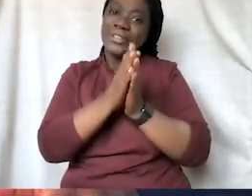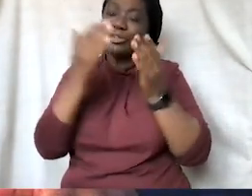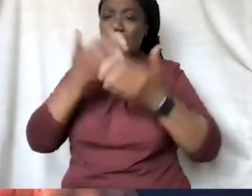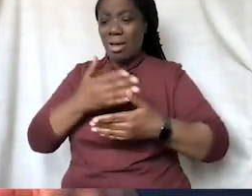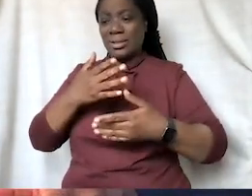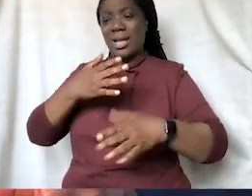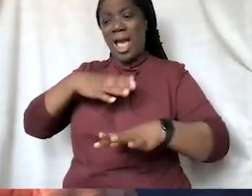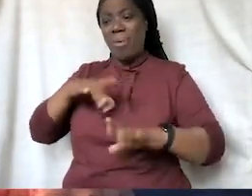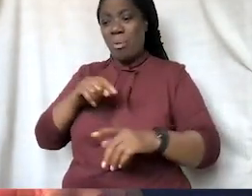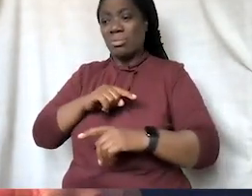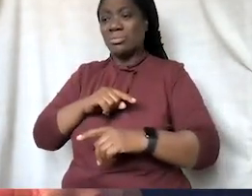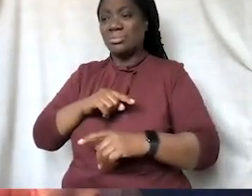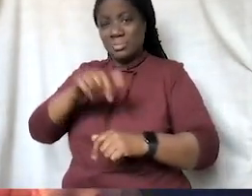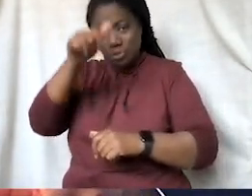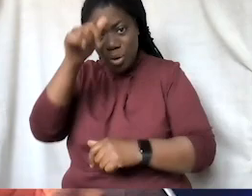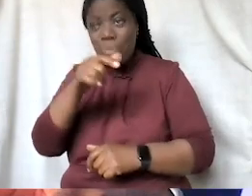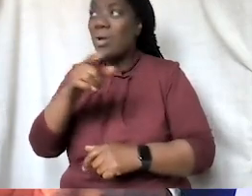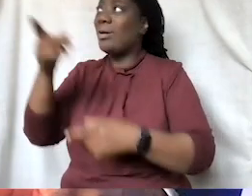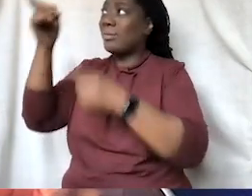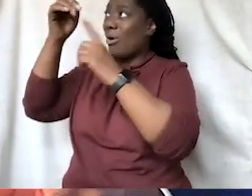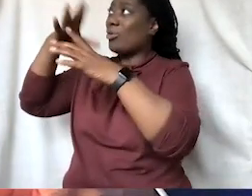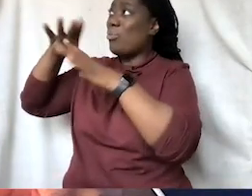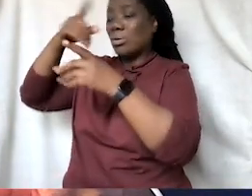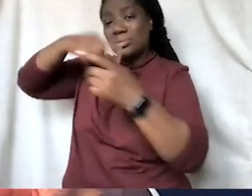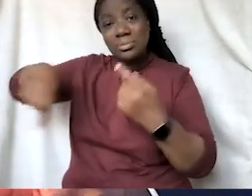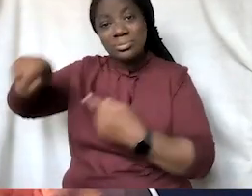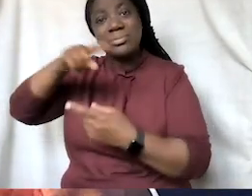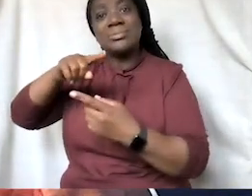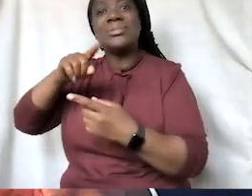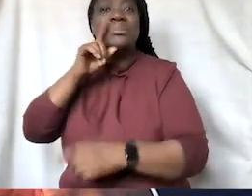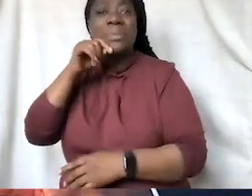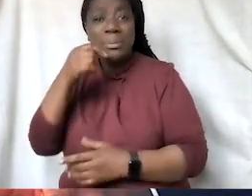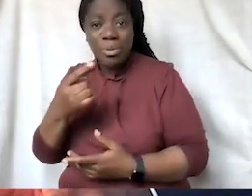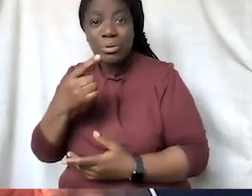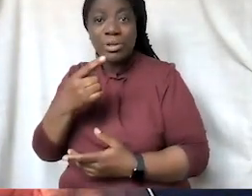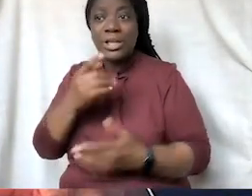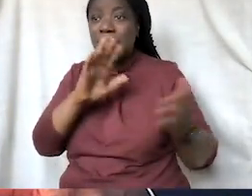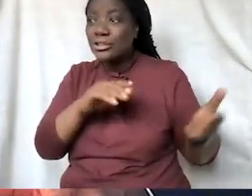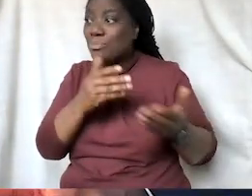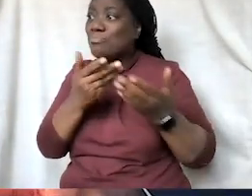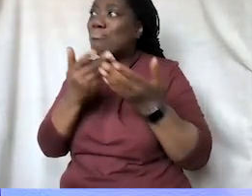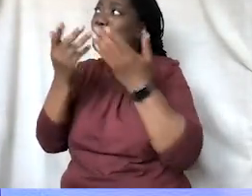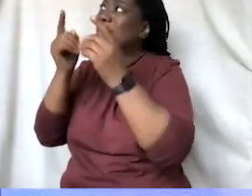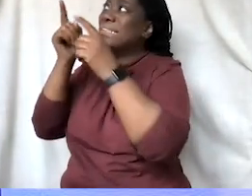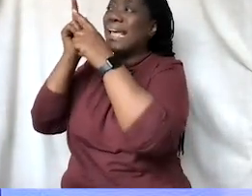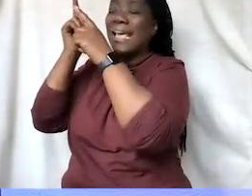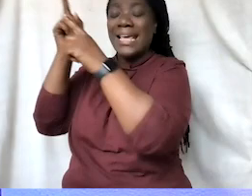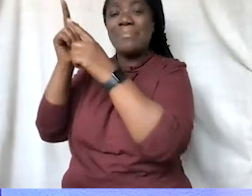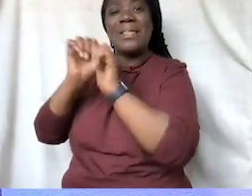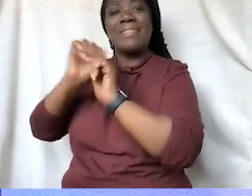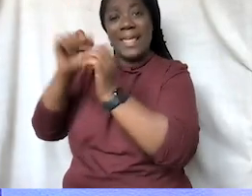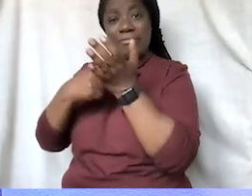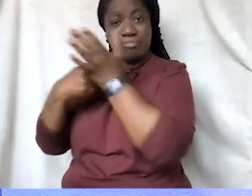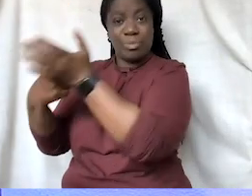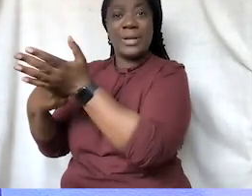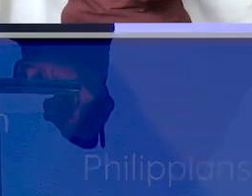God wants his people to bring before him their request. Philippians chapter 4 and